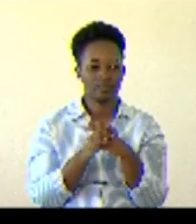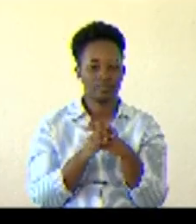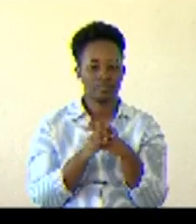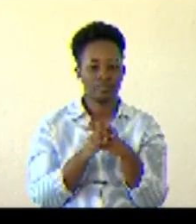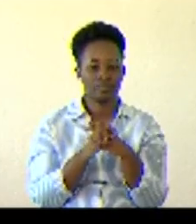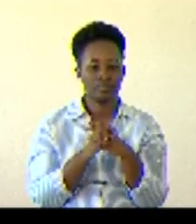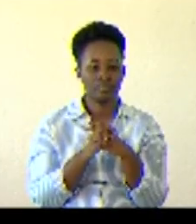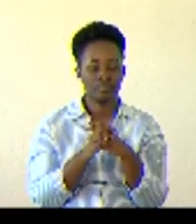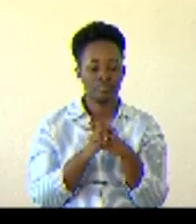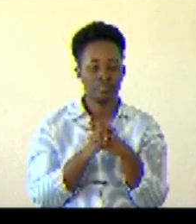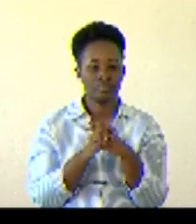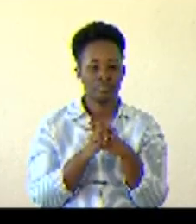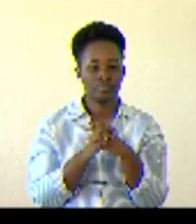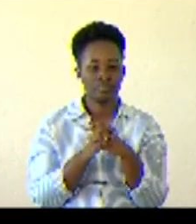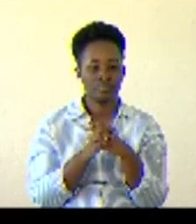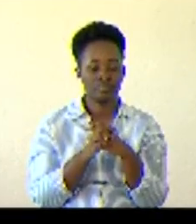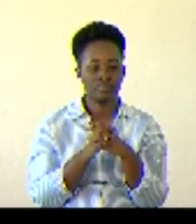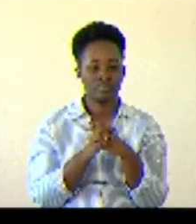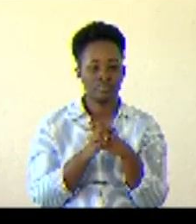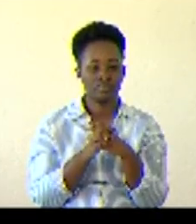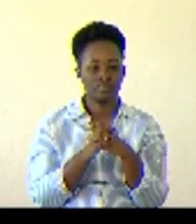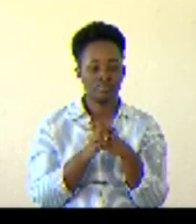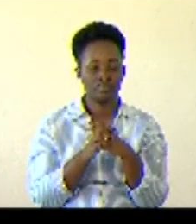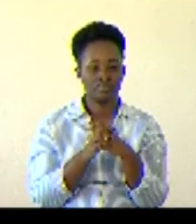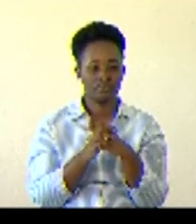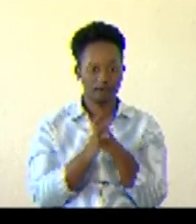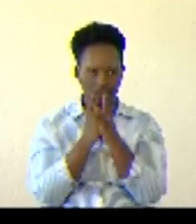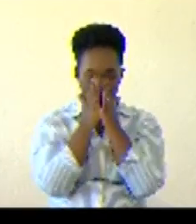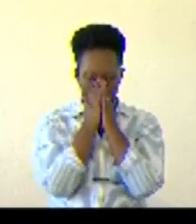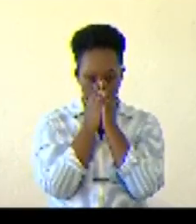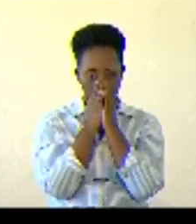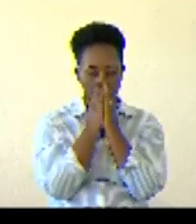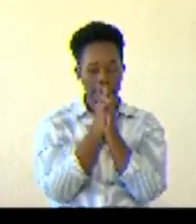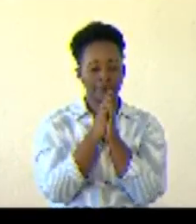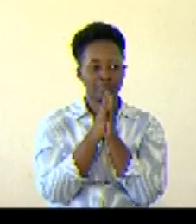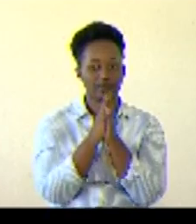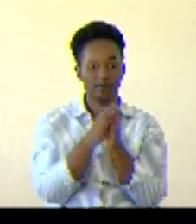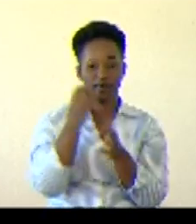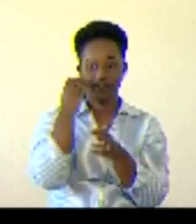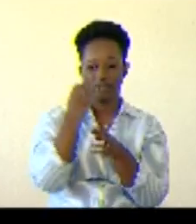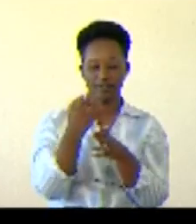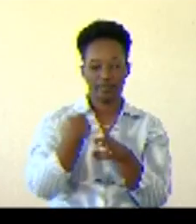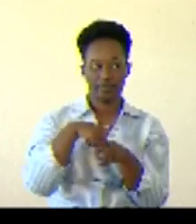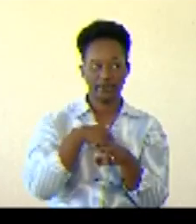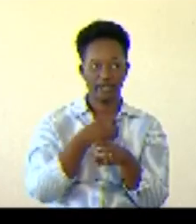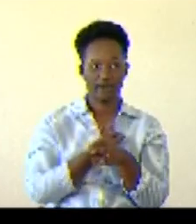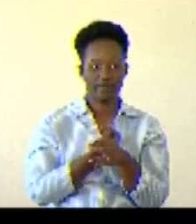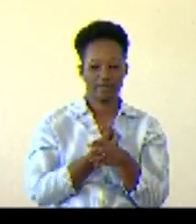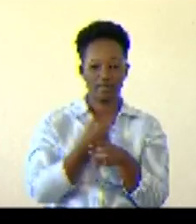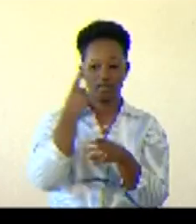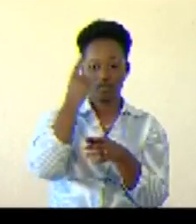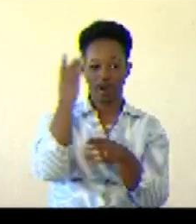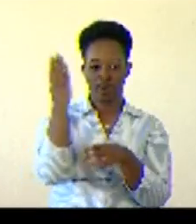Examples of fractions. Examples of fractions. So here, if we have like 1 out of